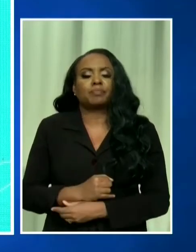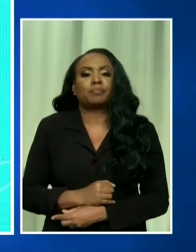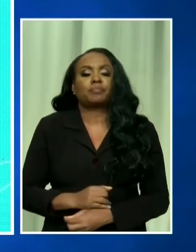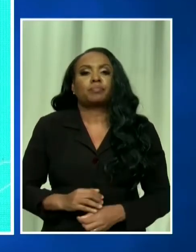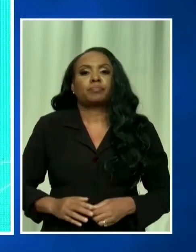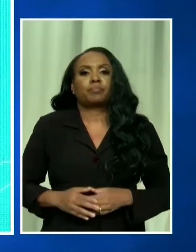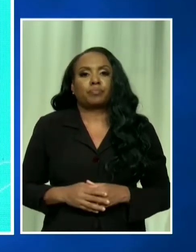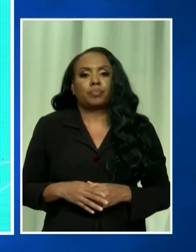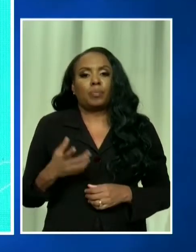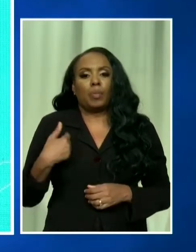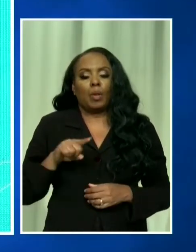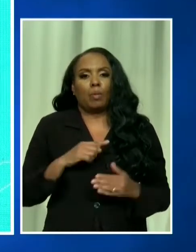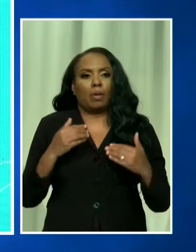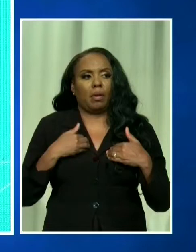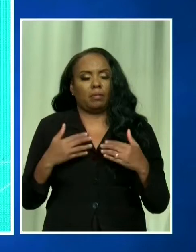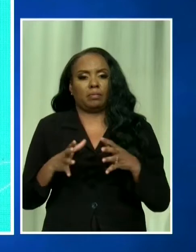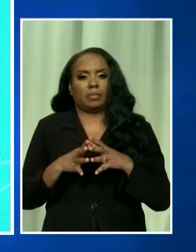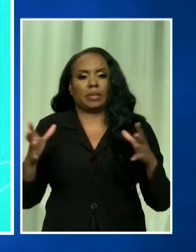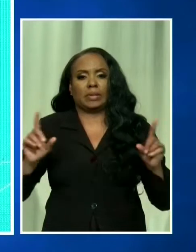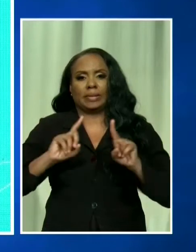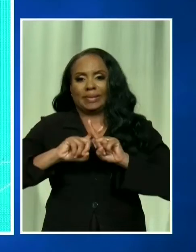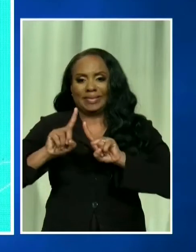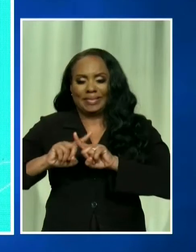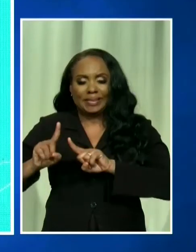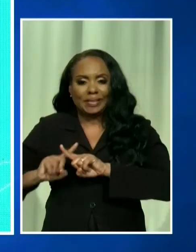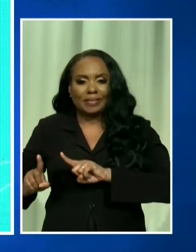have a number of pharmaceutical and